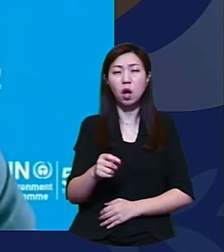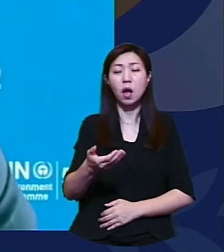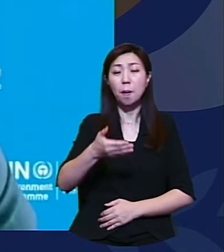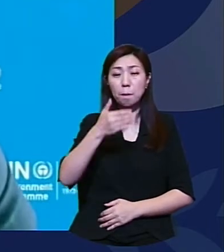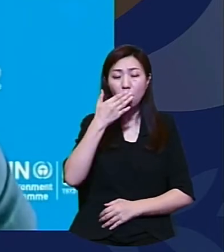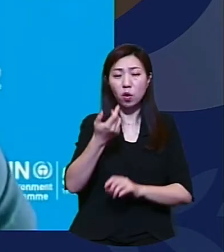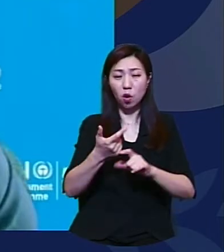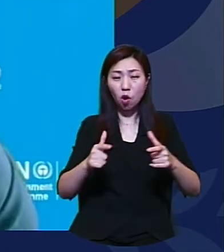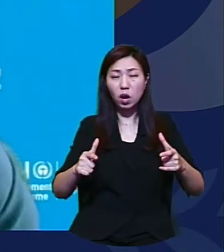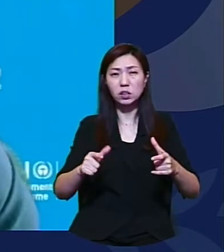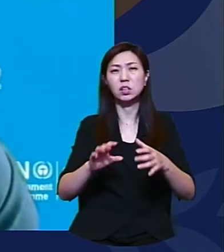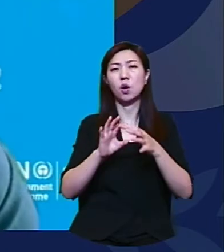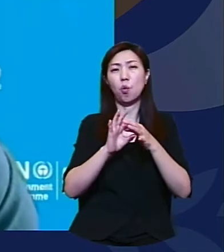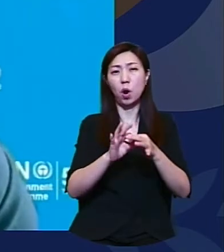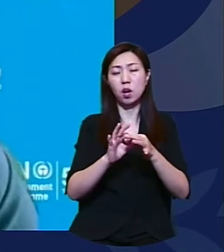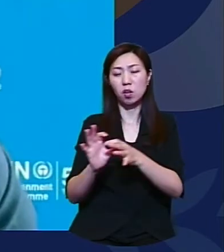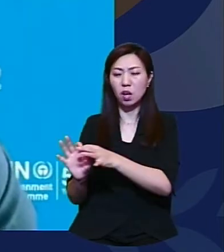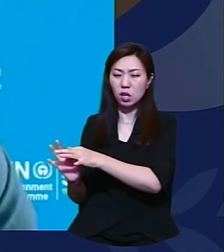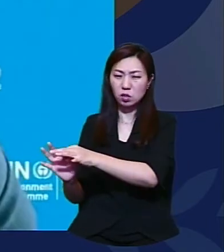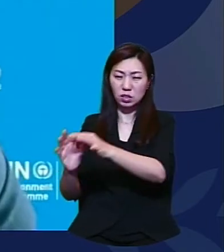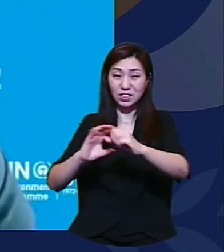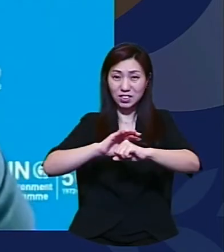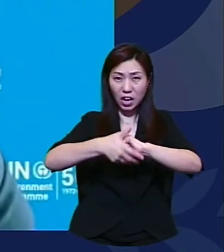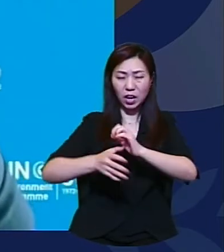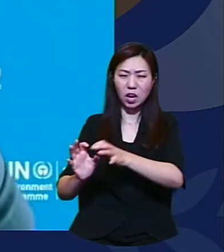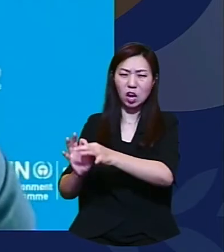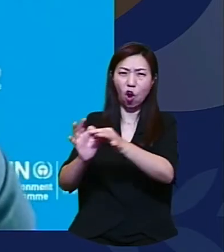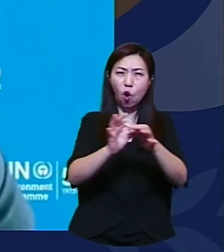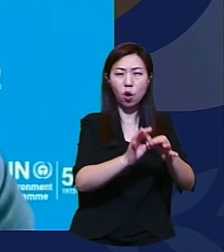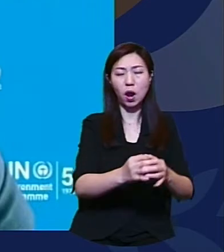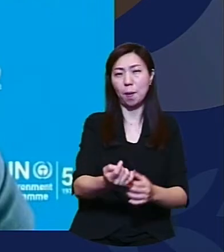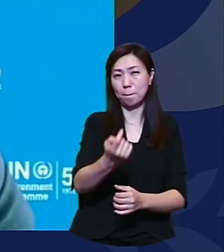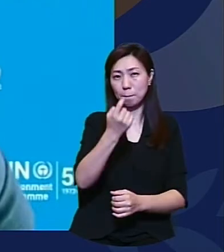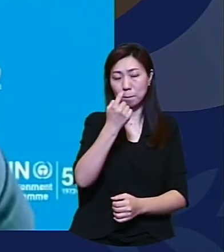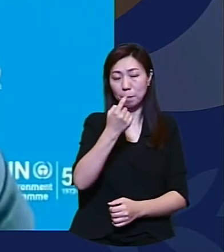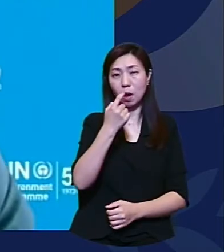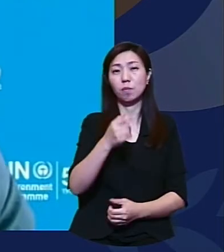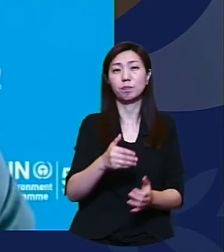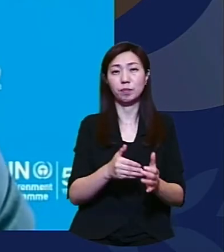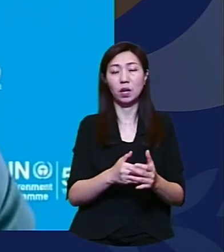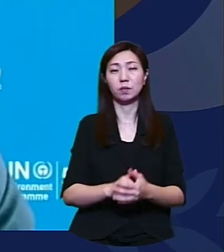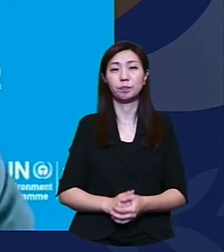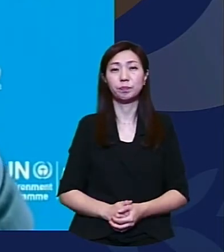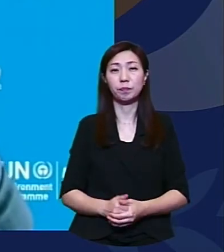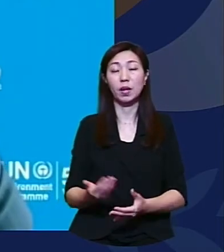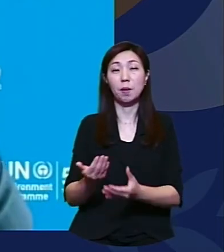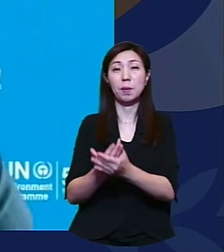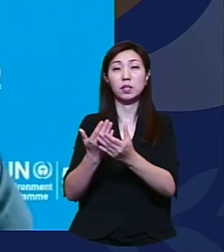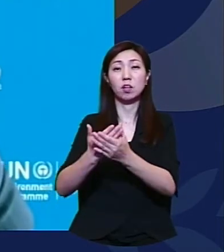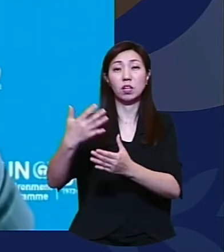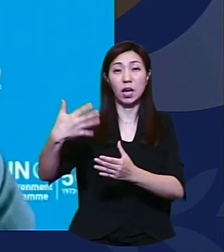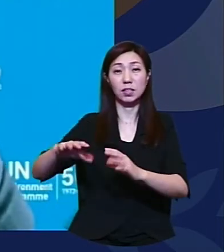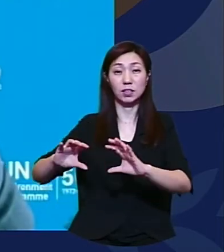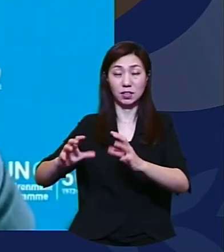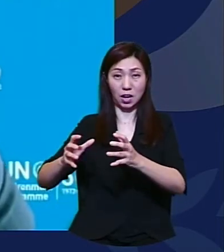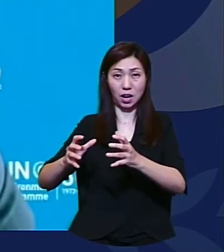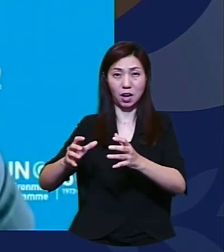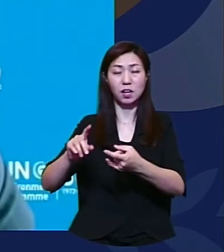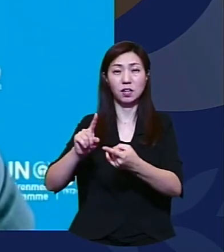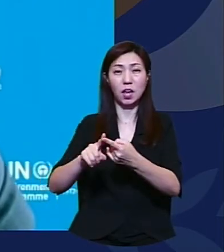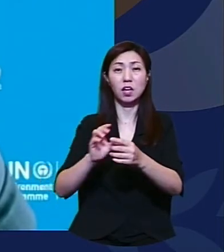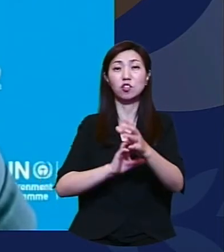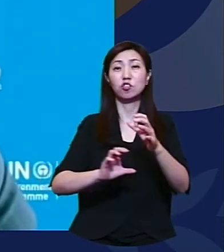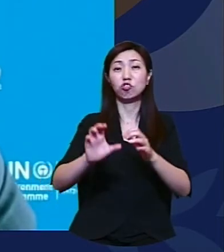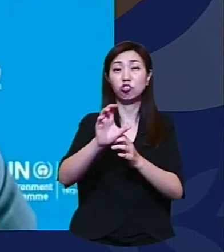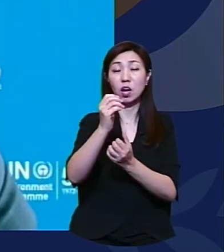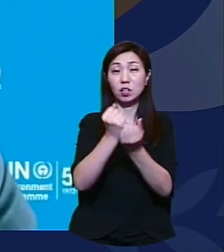country level, particularly in developing countries, I would argue for some countries, it's still too early to tell because